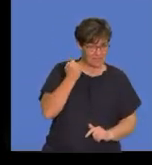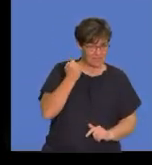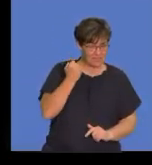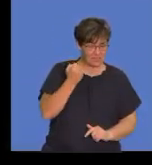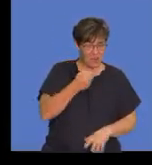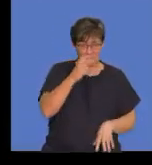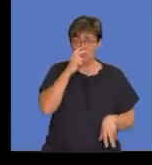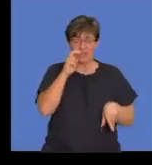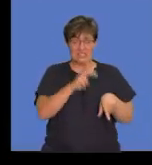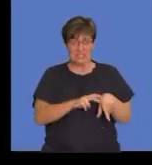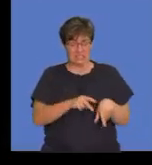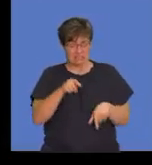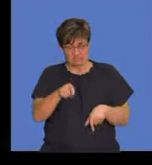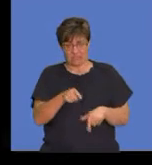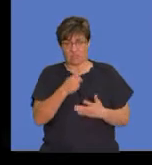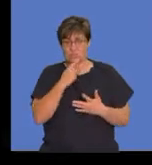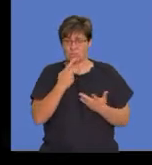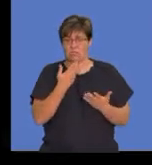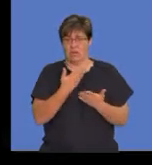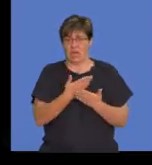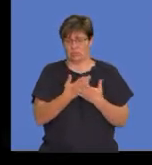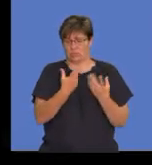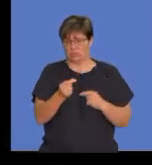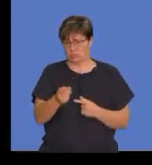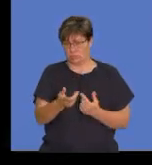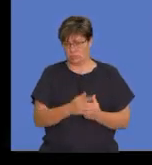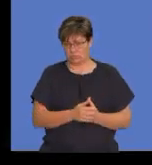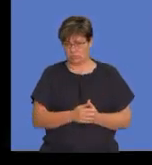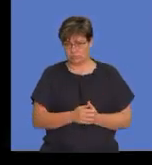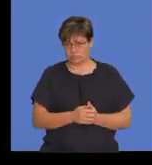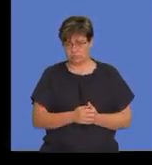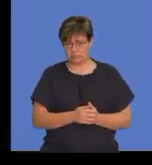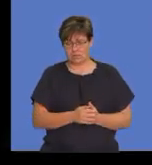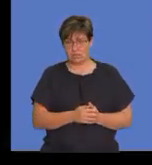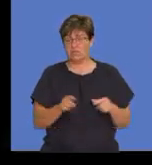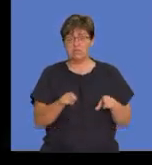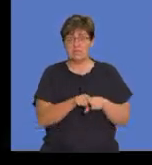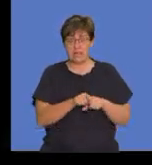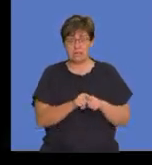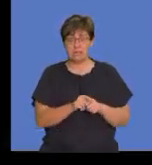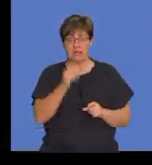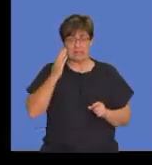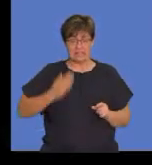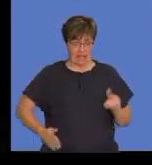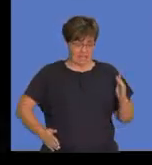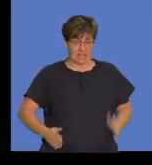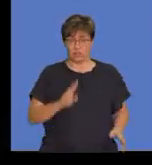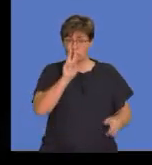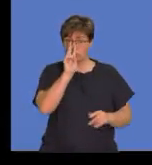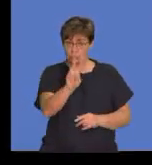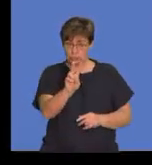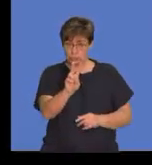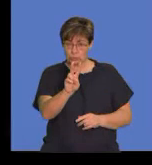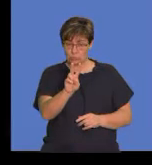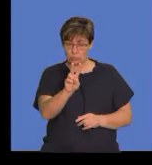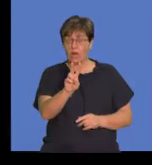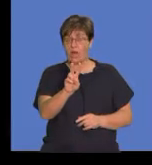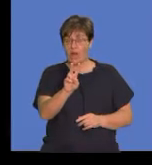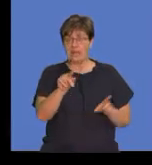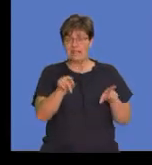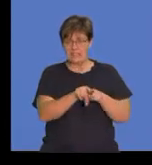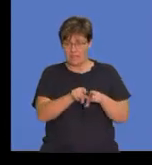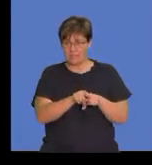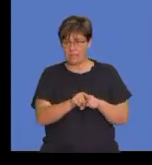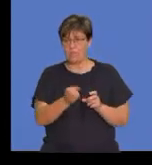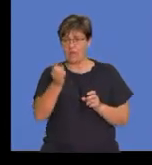I need to use to do that? Or also, if I'm given two sides, so in the very same triangle, I'm